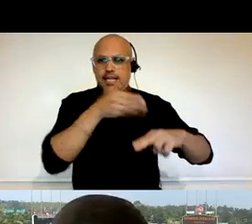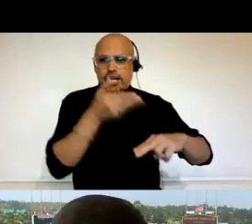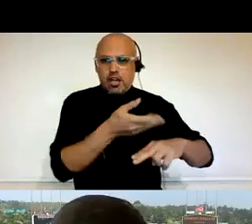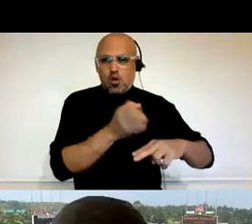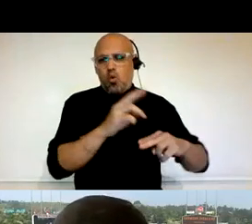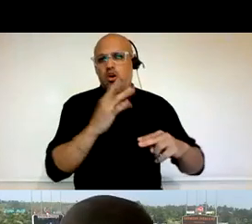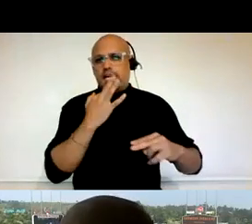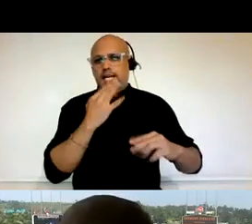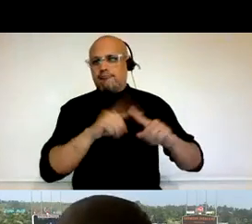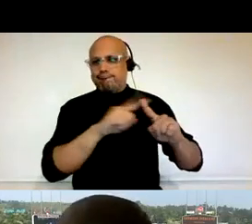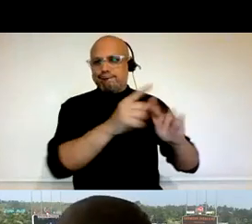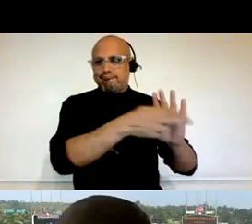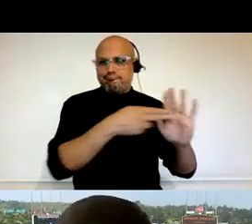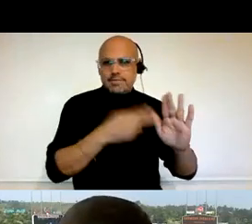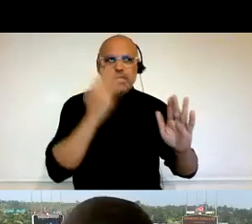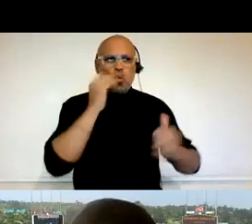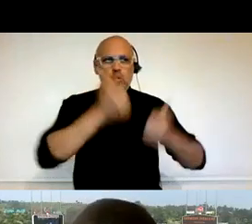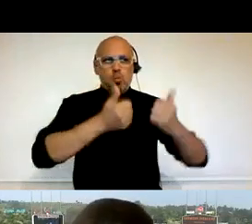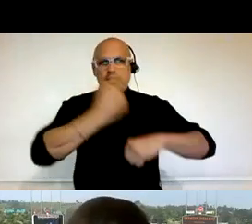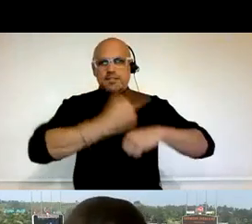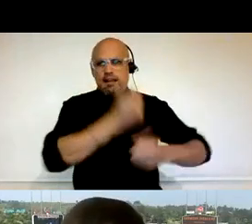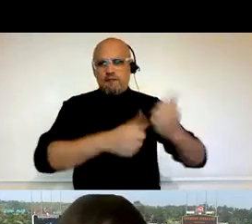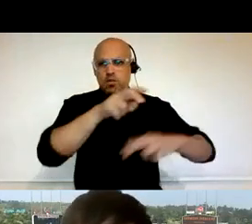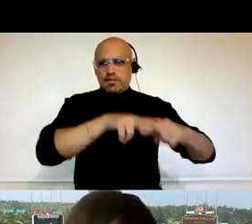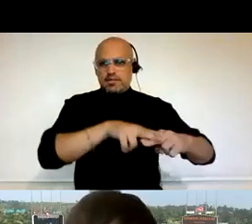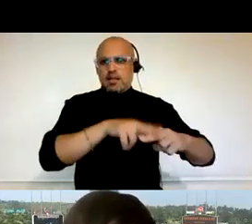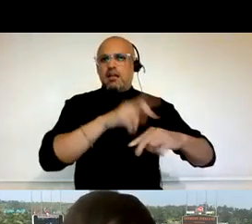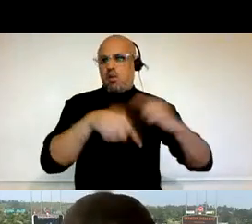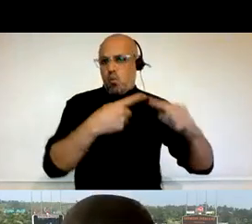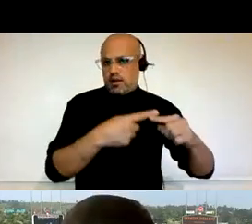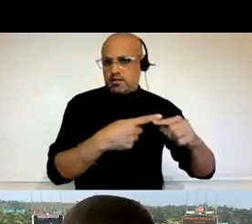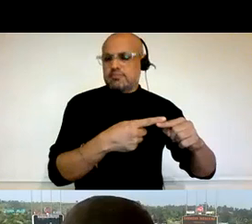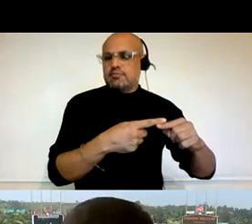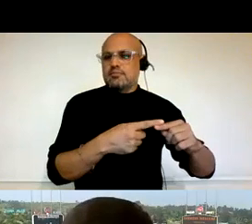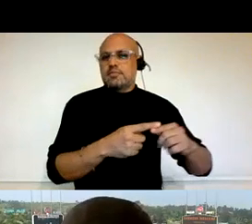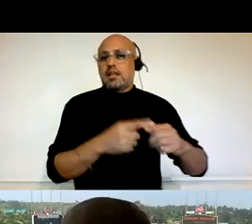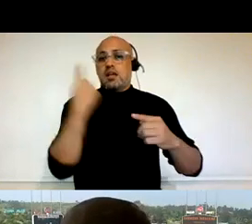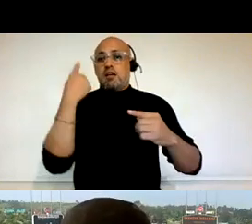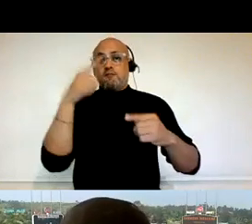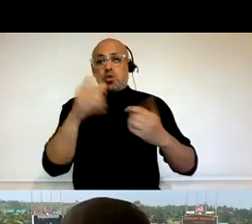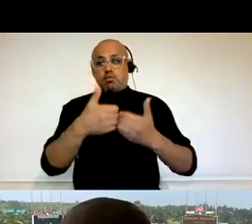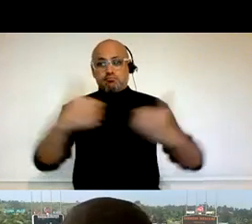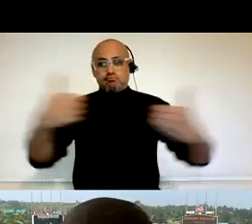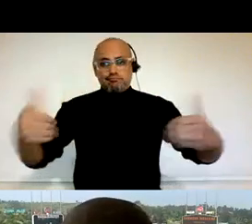color coded so they'll know which day everyone's supposed to be sitting in. With the spacing of our classroom, depending on the size, it'll be 12